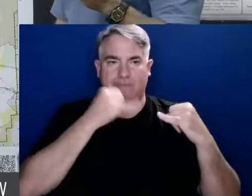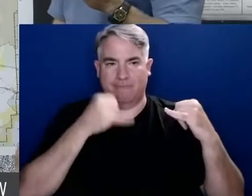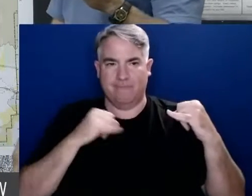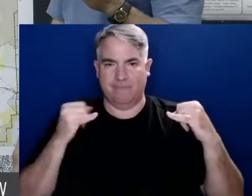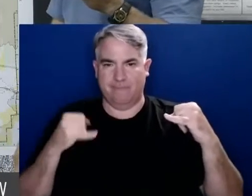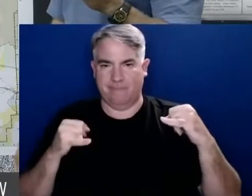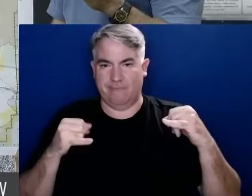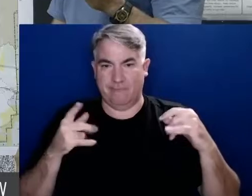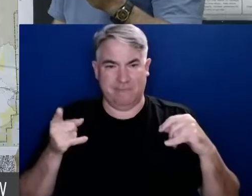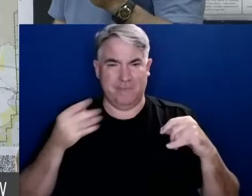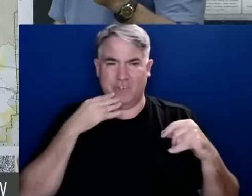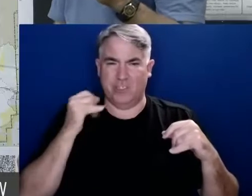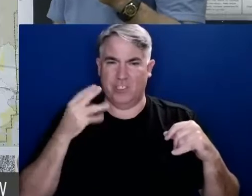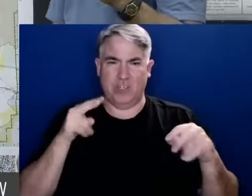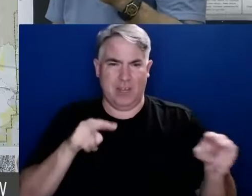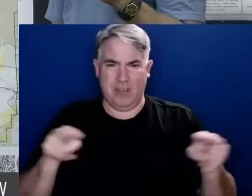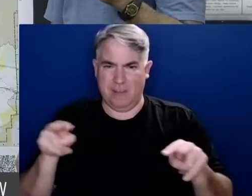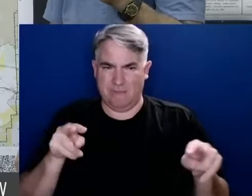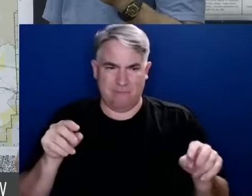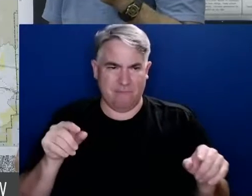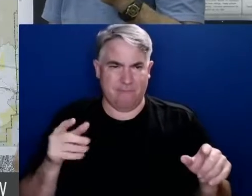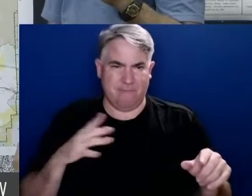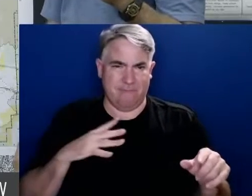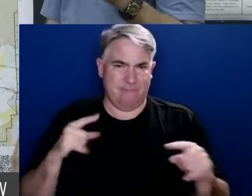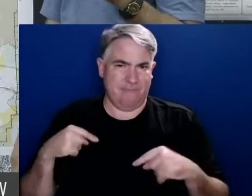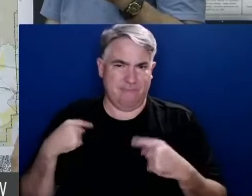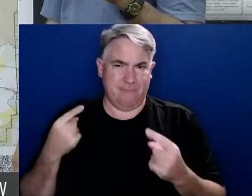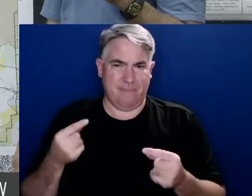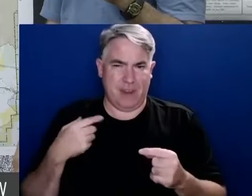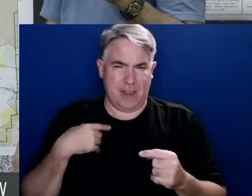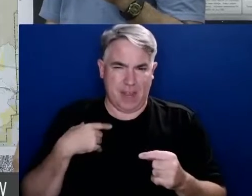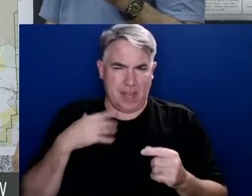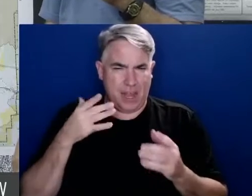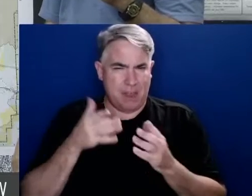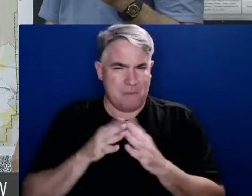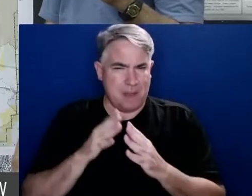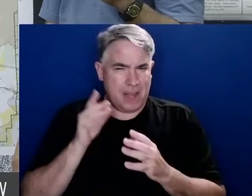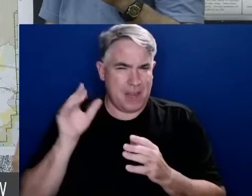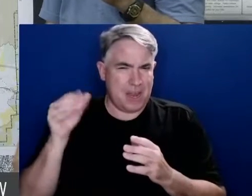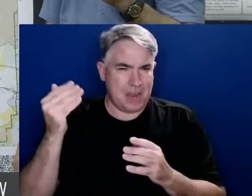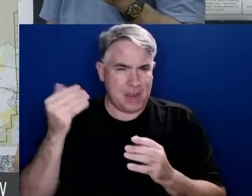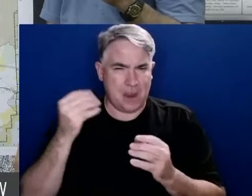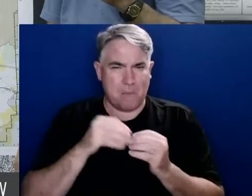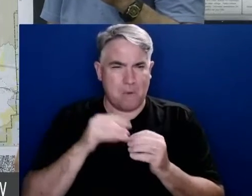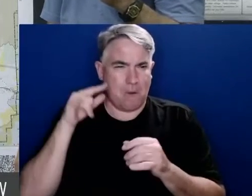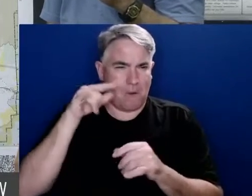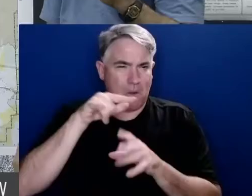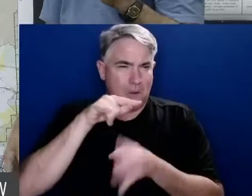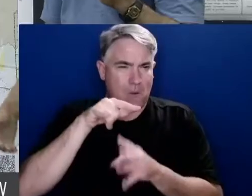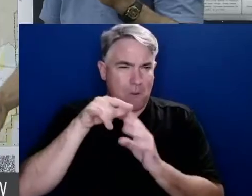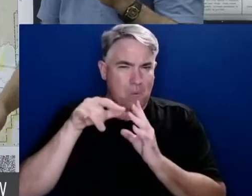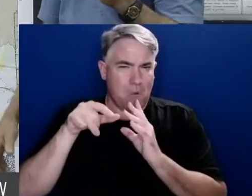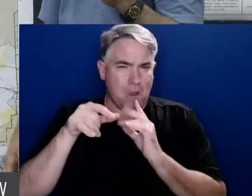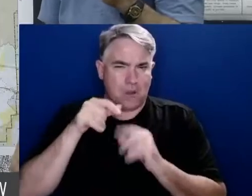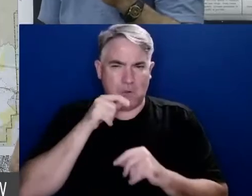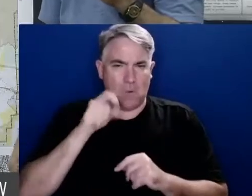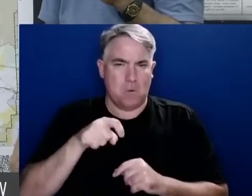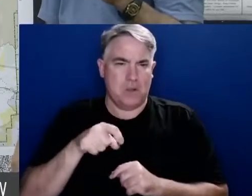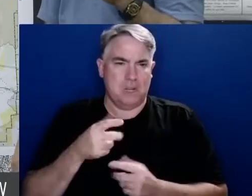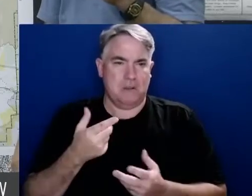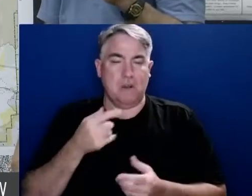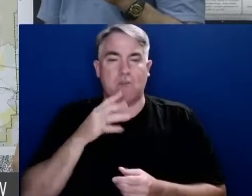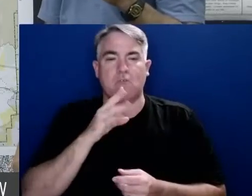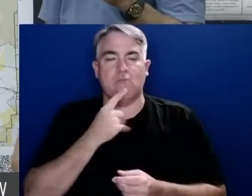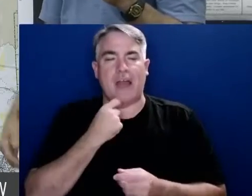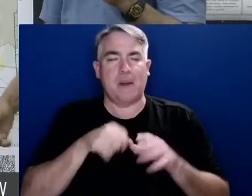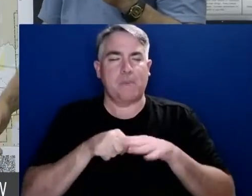asked, I believe they were going to ask for a little bit of water this afternoon, but they didn't ask for any retardant or water during the day, and that's indicative of